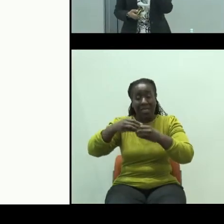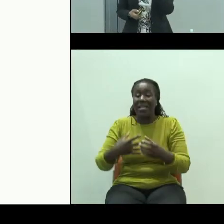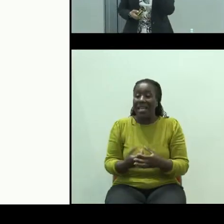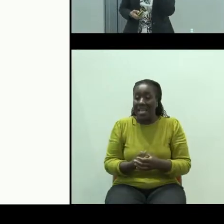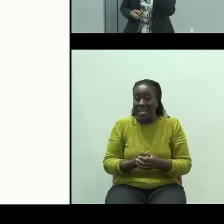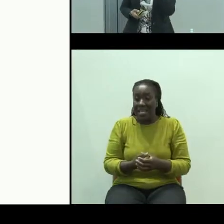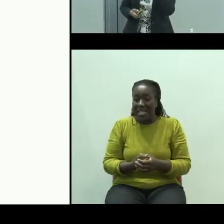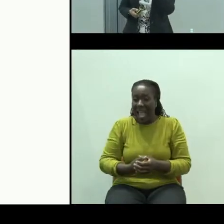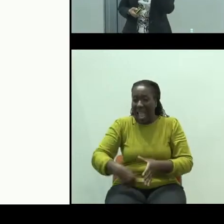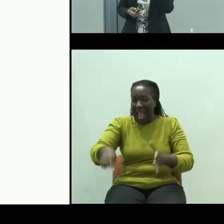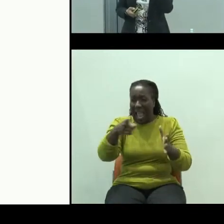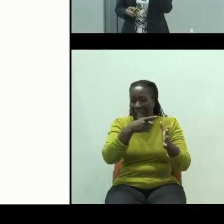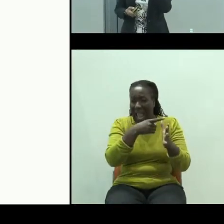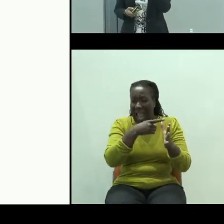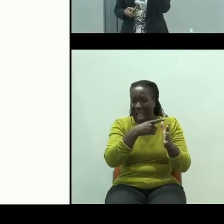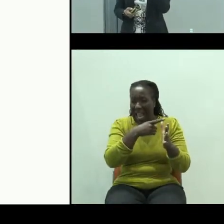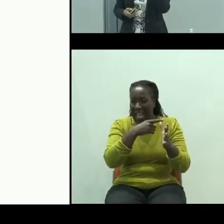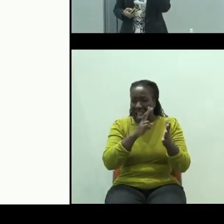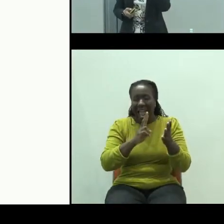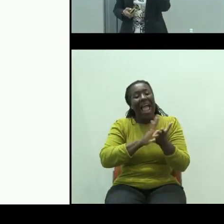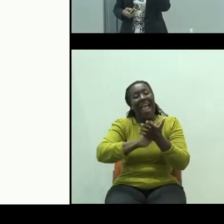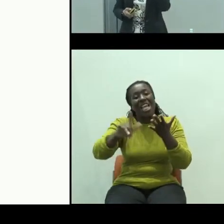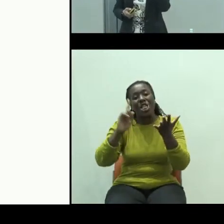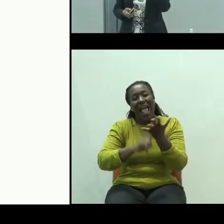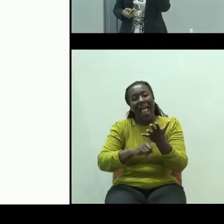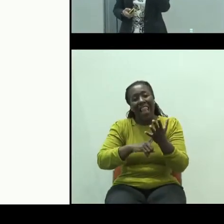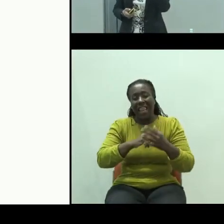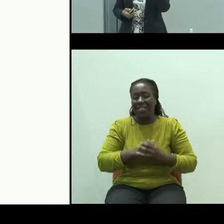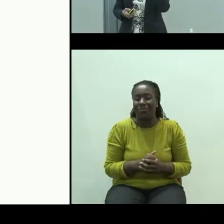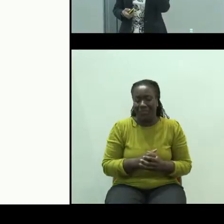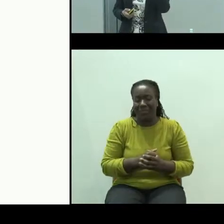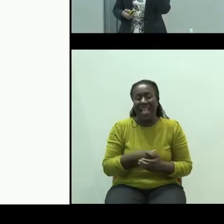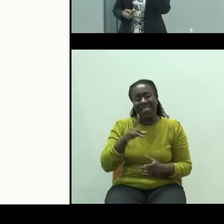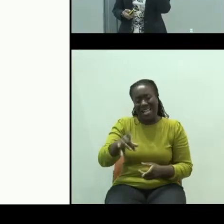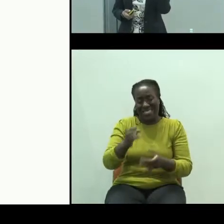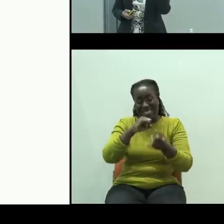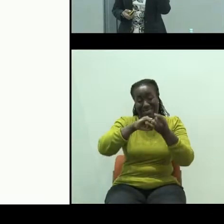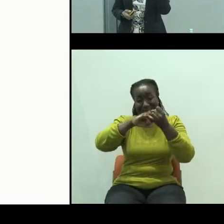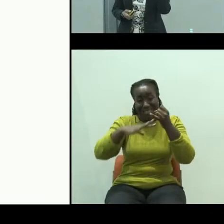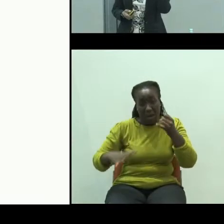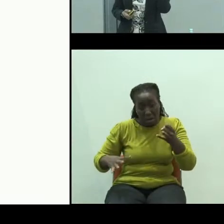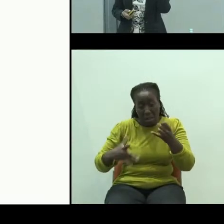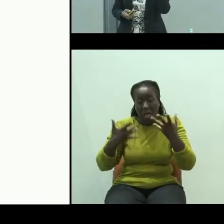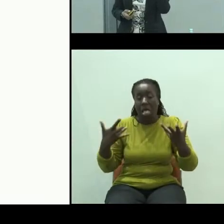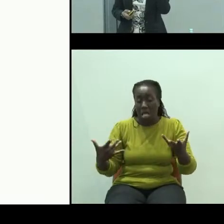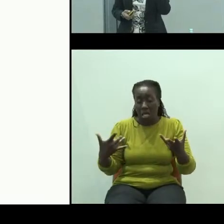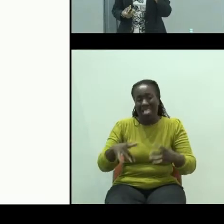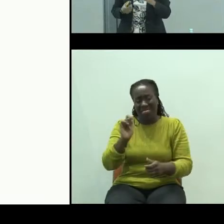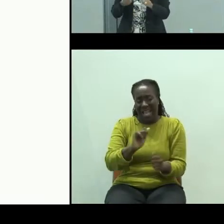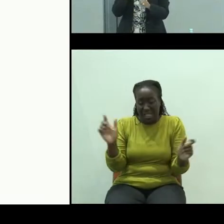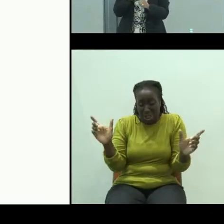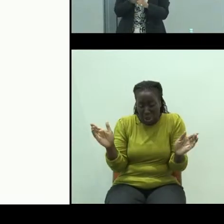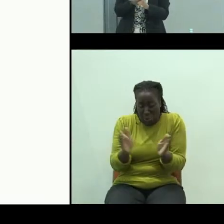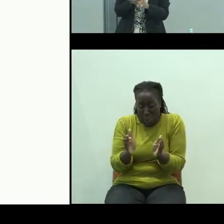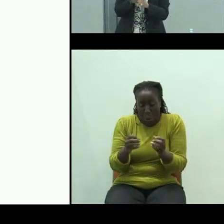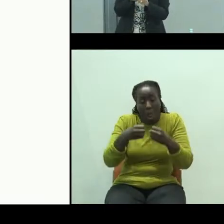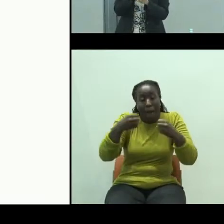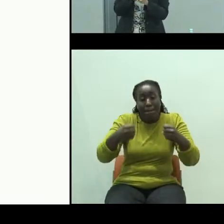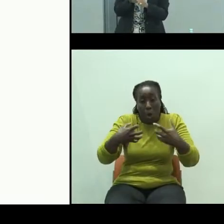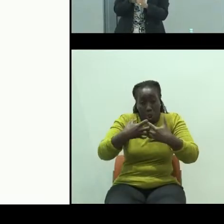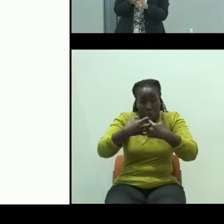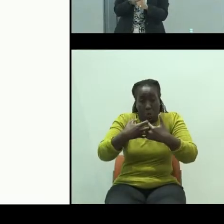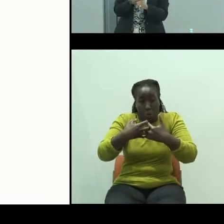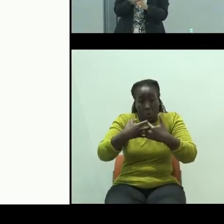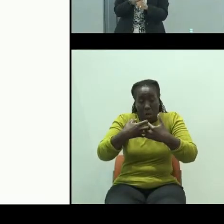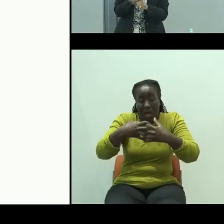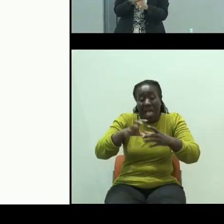AHL synthase, and the AHL is the signaling molecule or the ligand, that is the small molecule that binds to